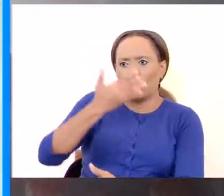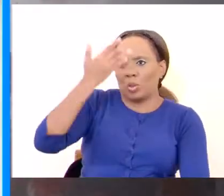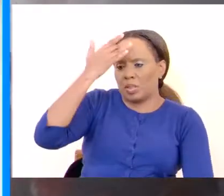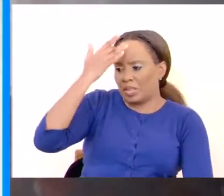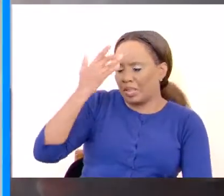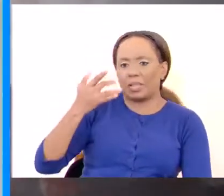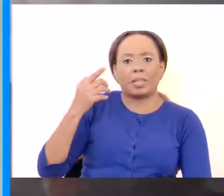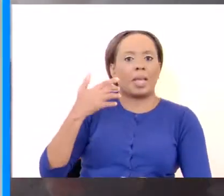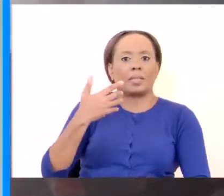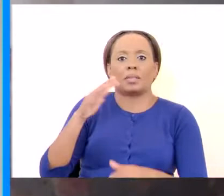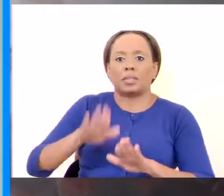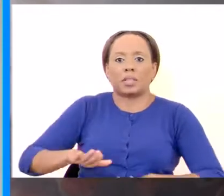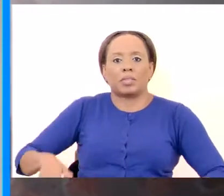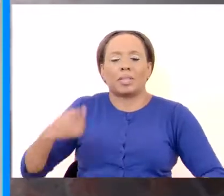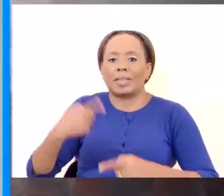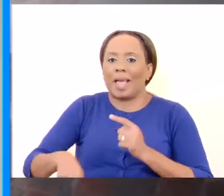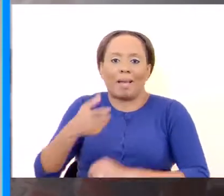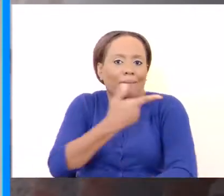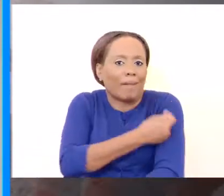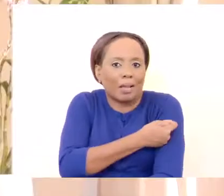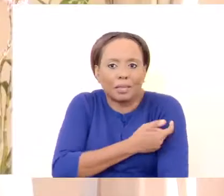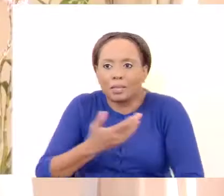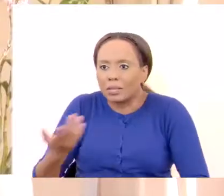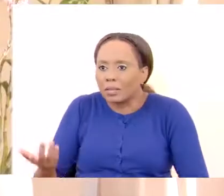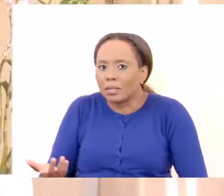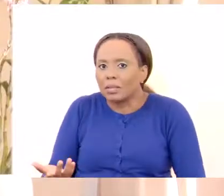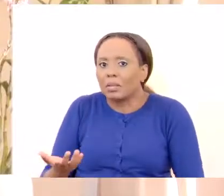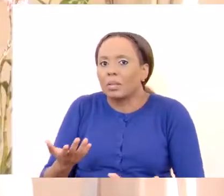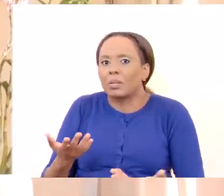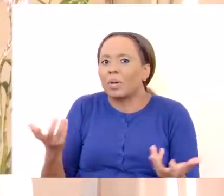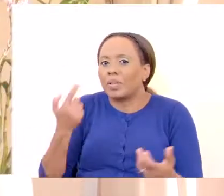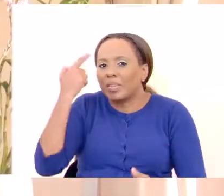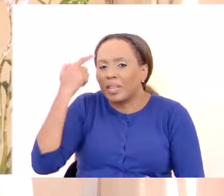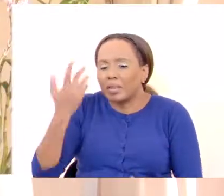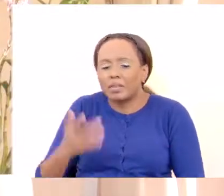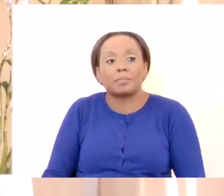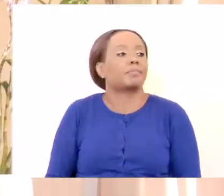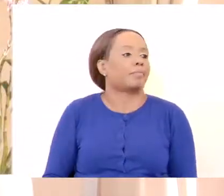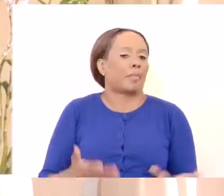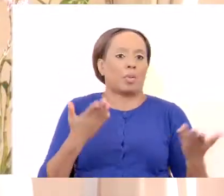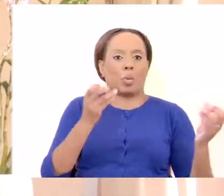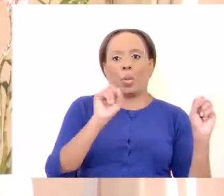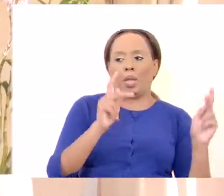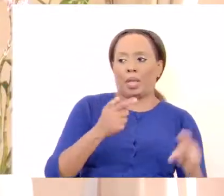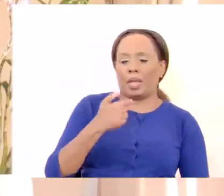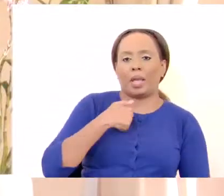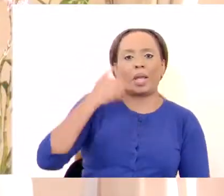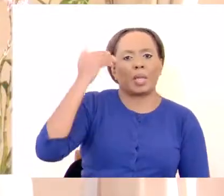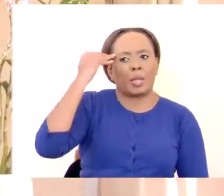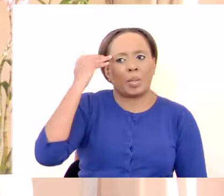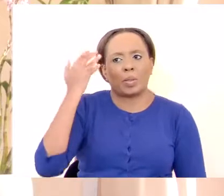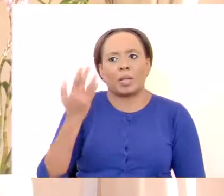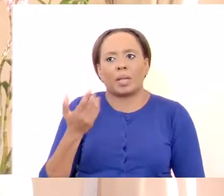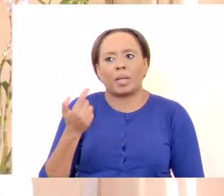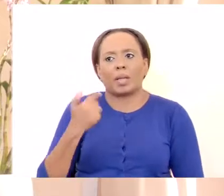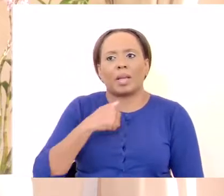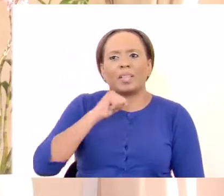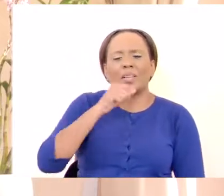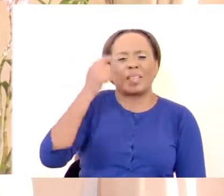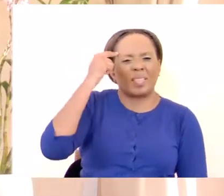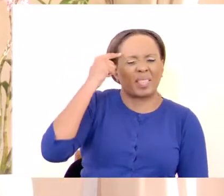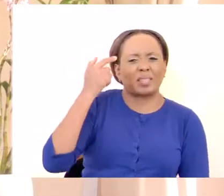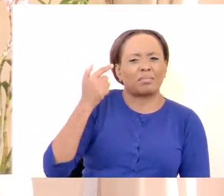be vaccinated? I consider it to be a game changer, and I know that you would appreciate that with